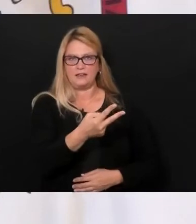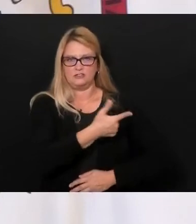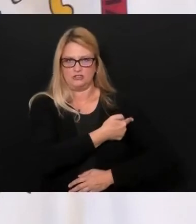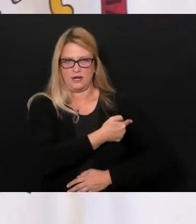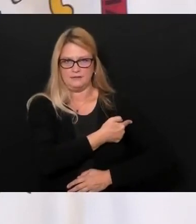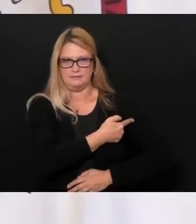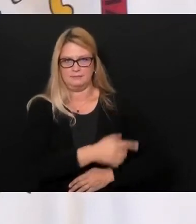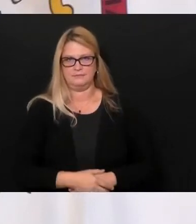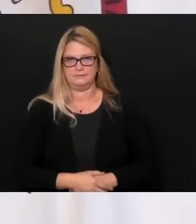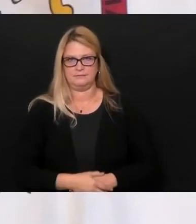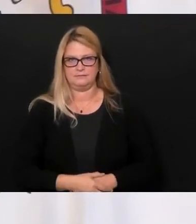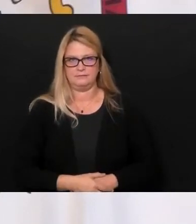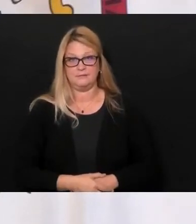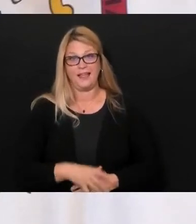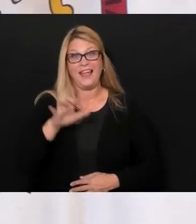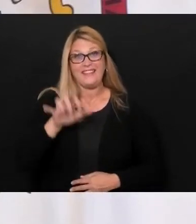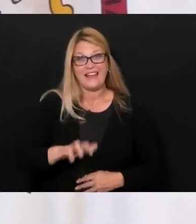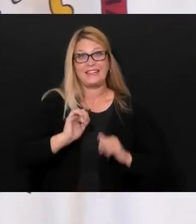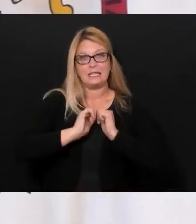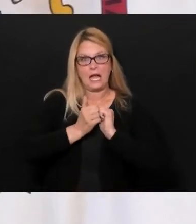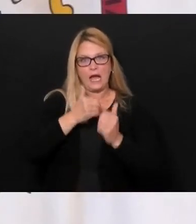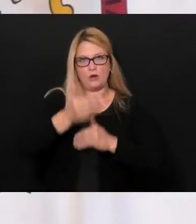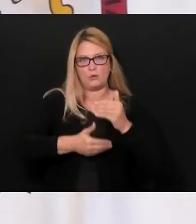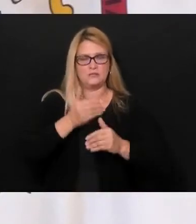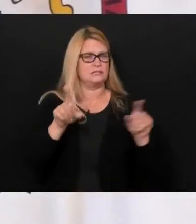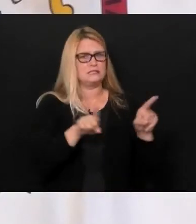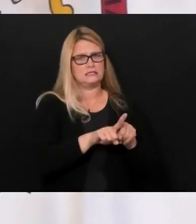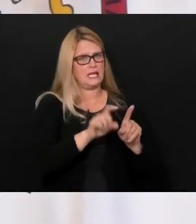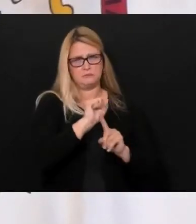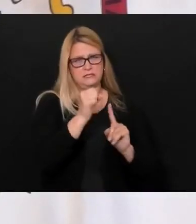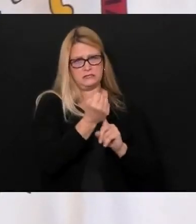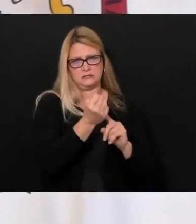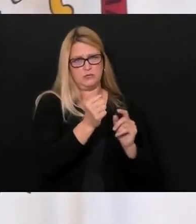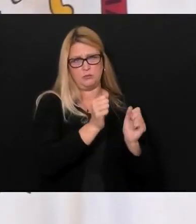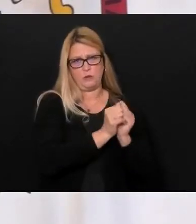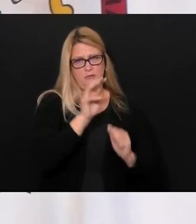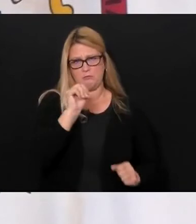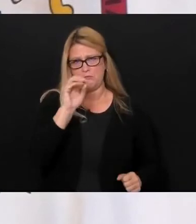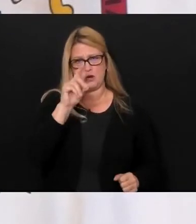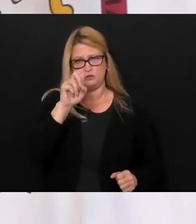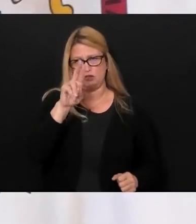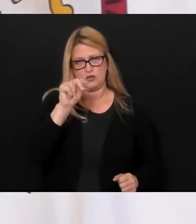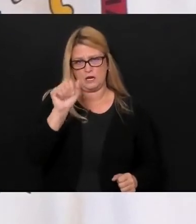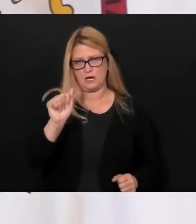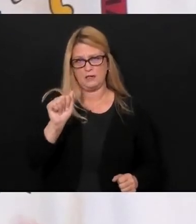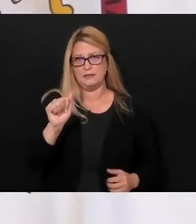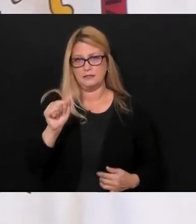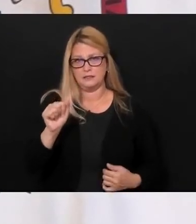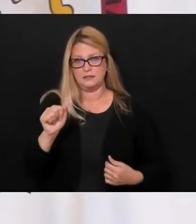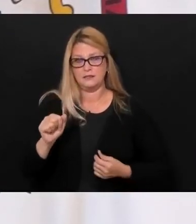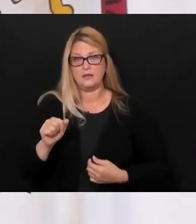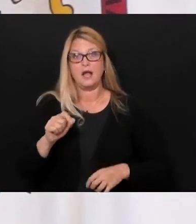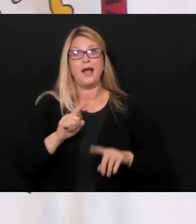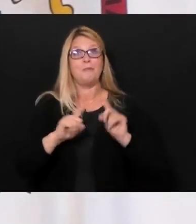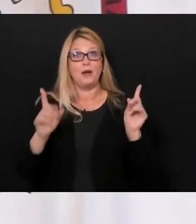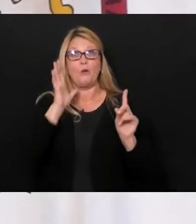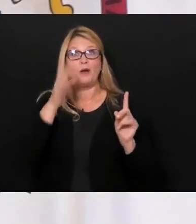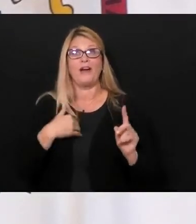round. And that's the way that works. In the same way with Moderna. But in addition to that, we will have the